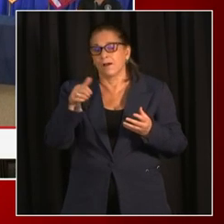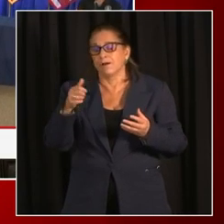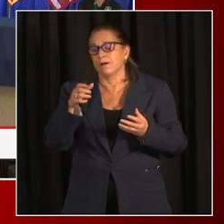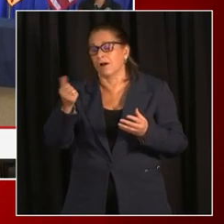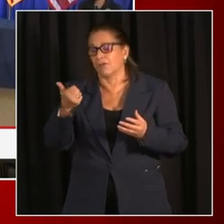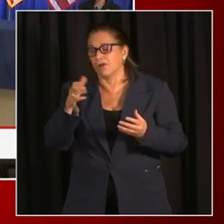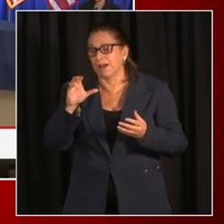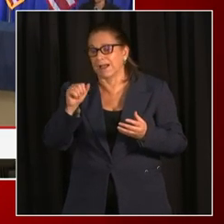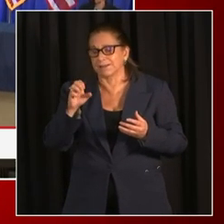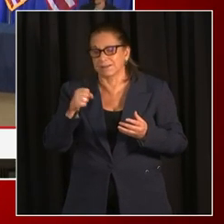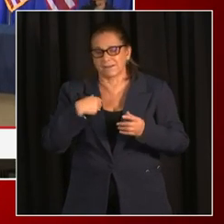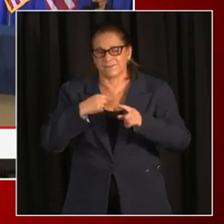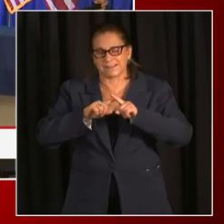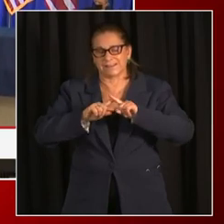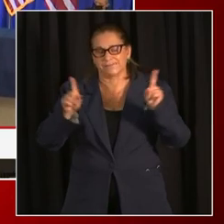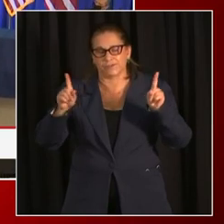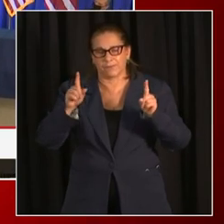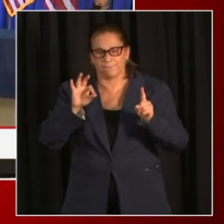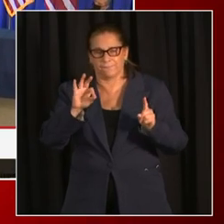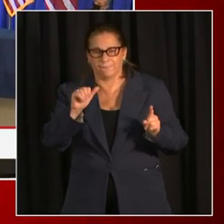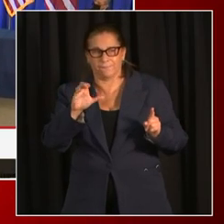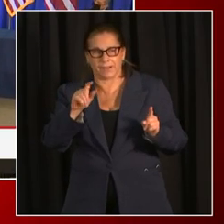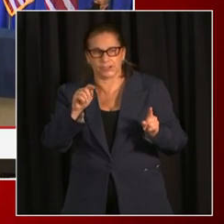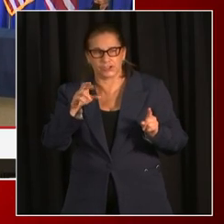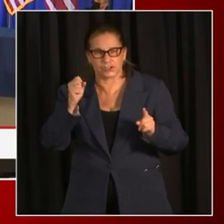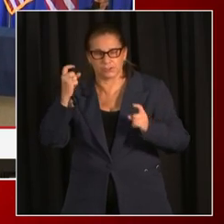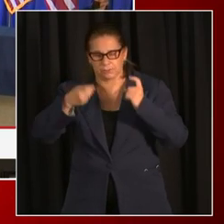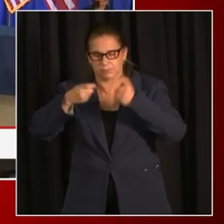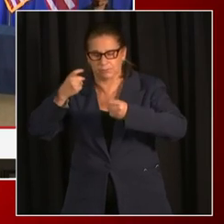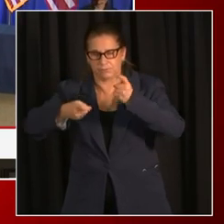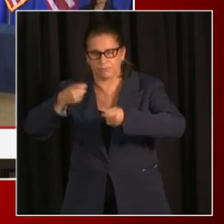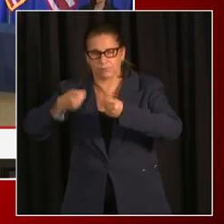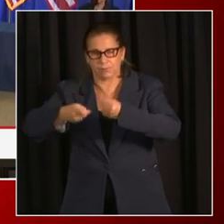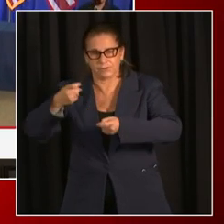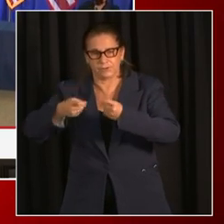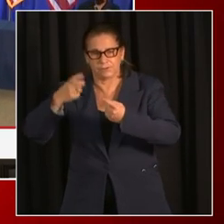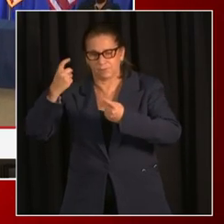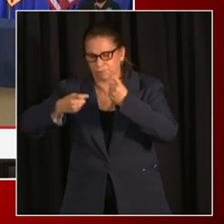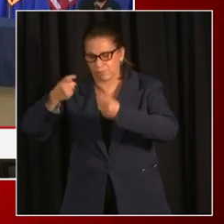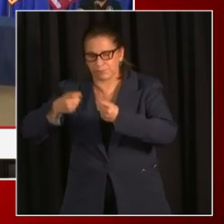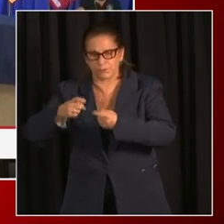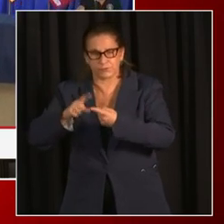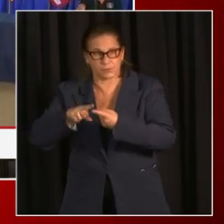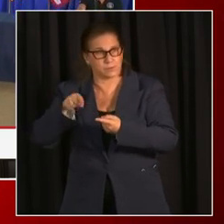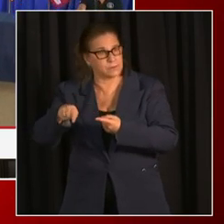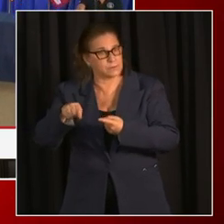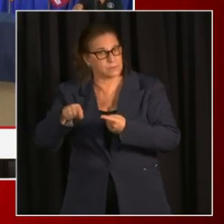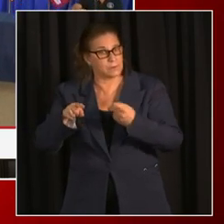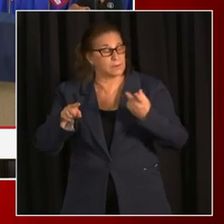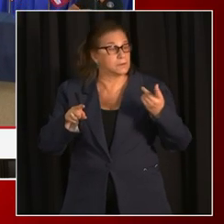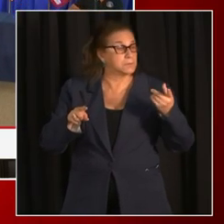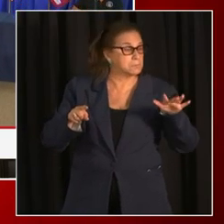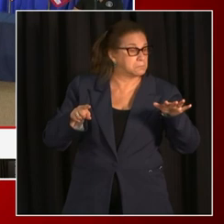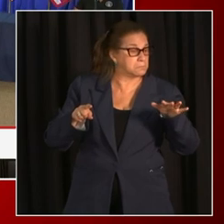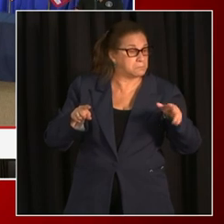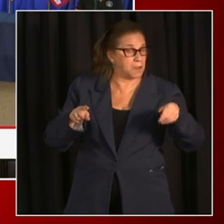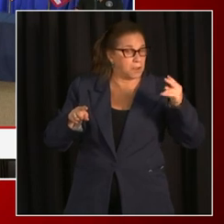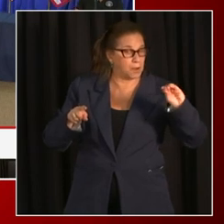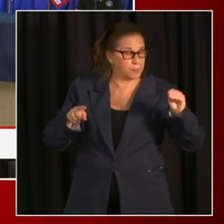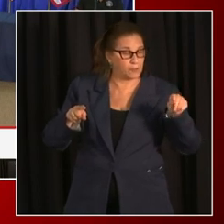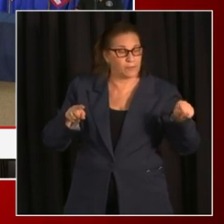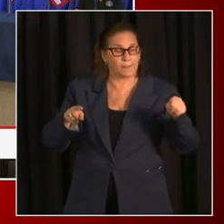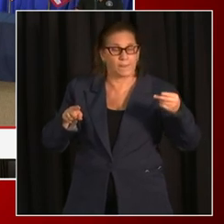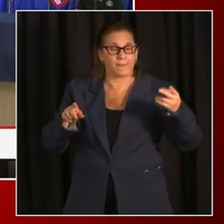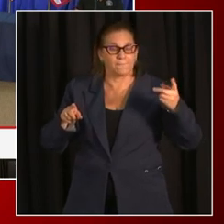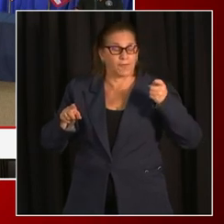for example. And so we're looking at all of it. There are chunks of contributing factors to